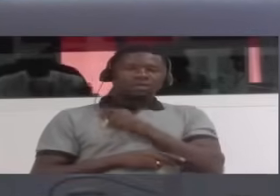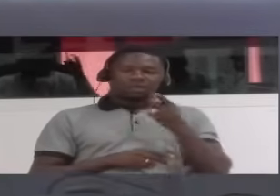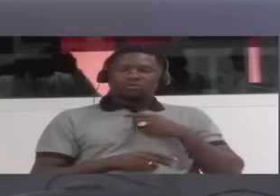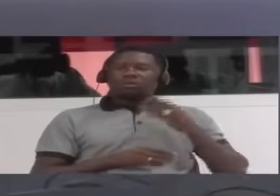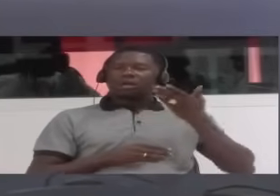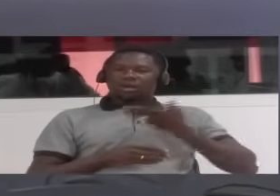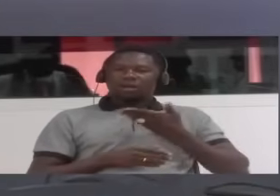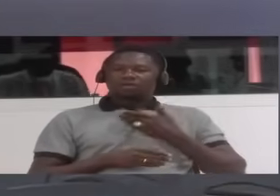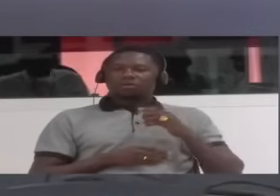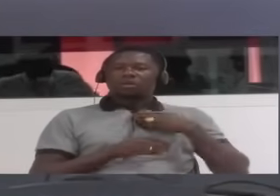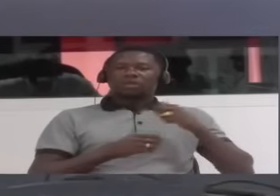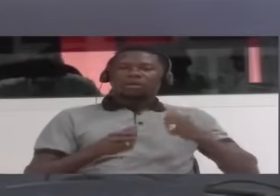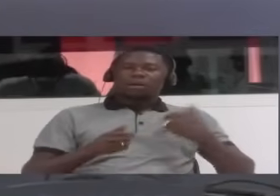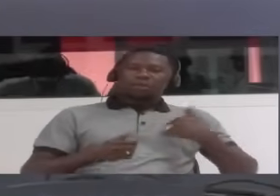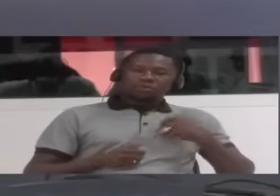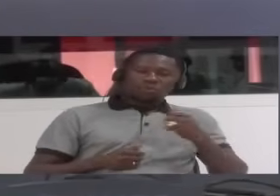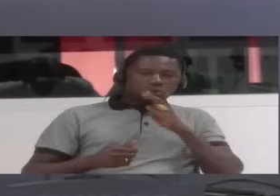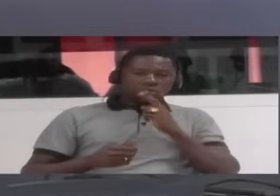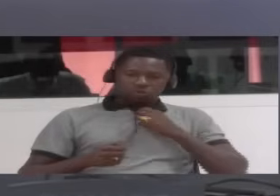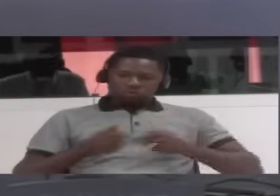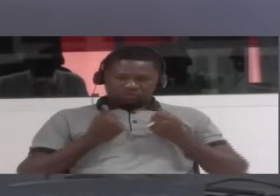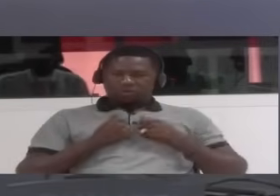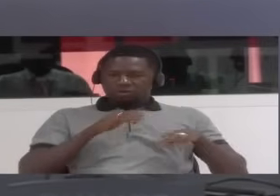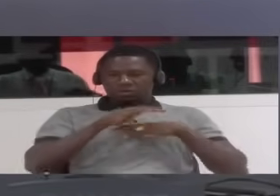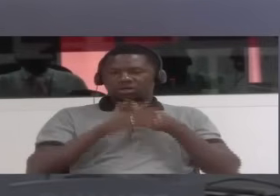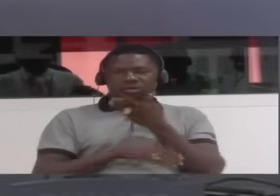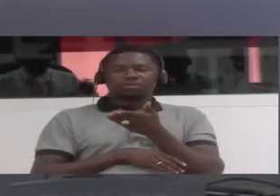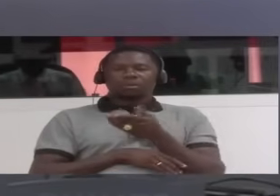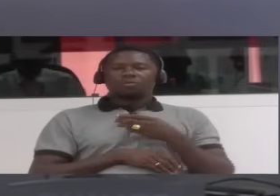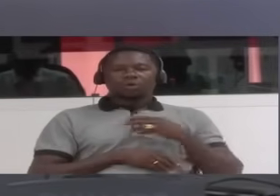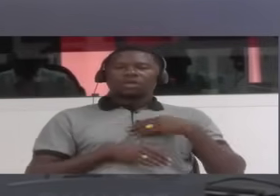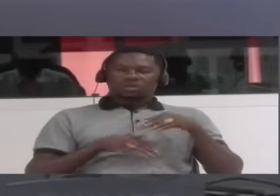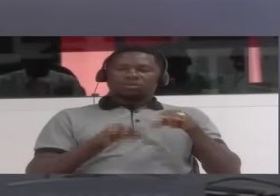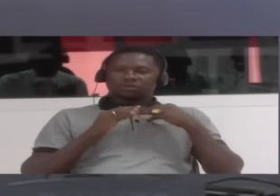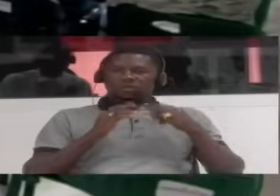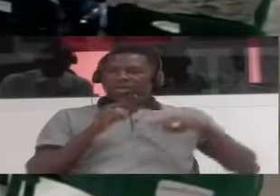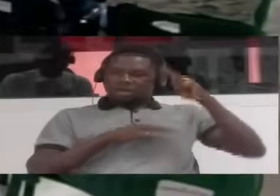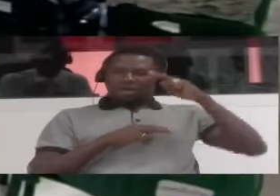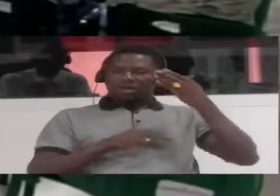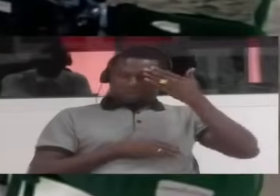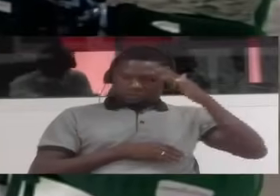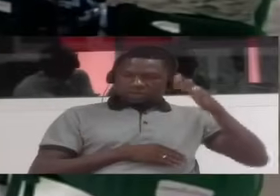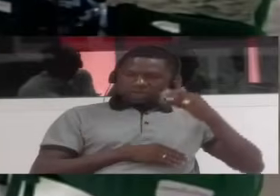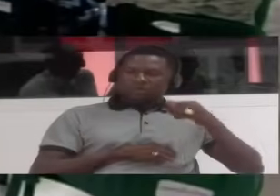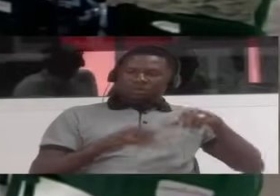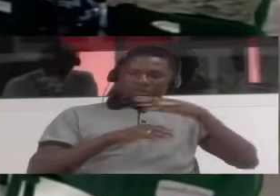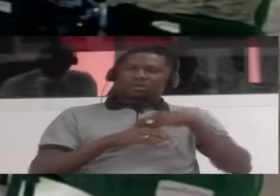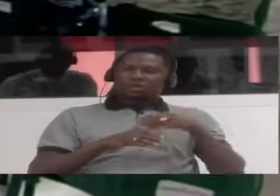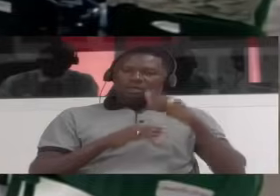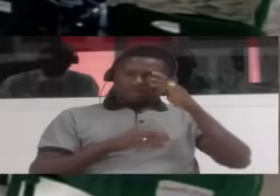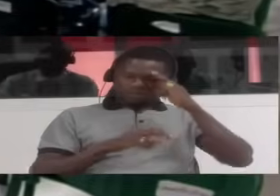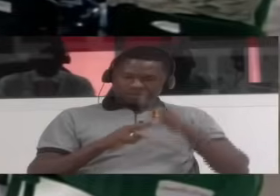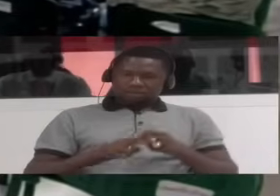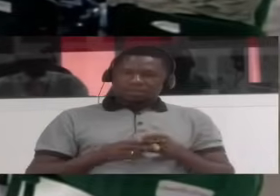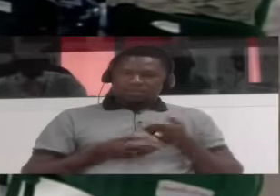have accorded to their victims, but did not. But let us all take the high moral ground and